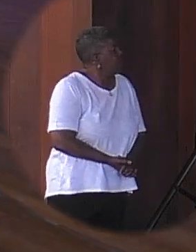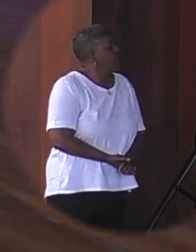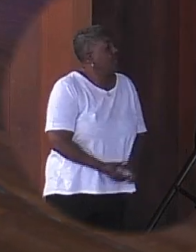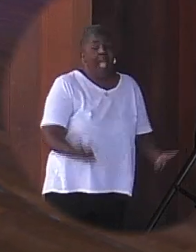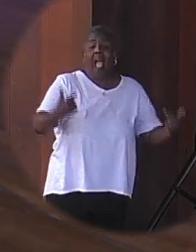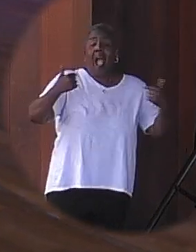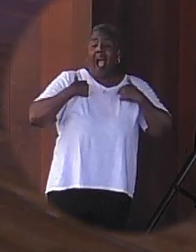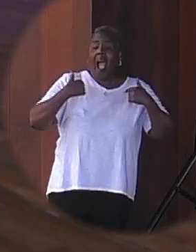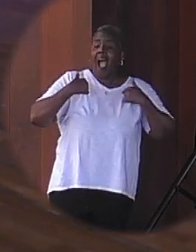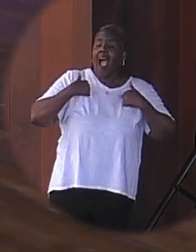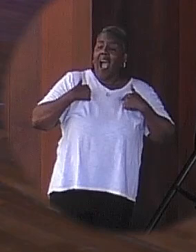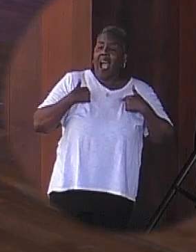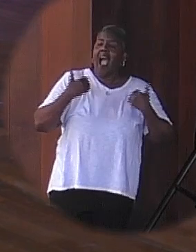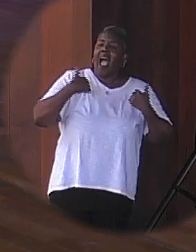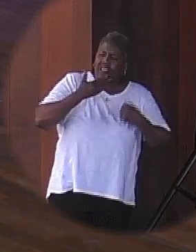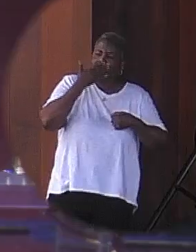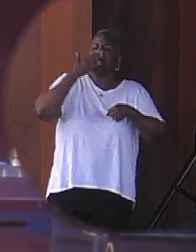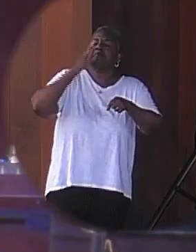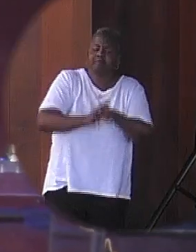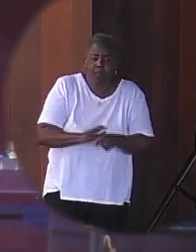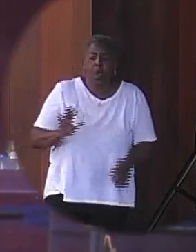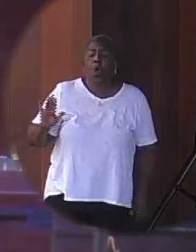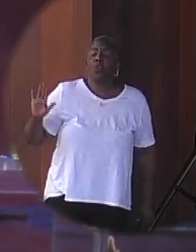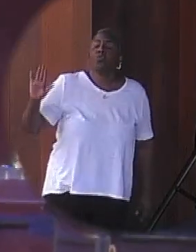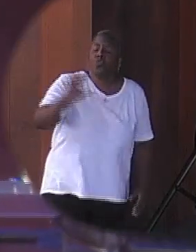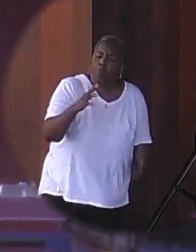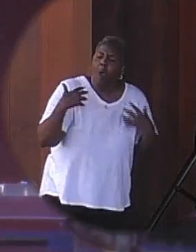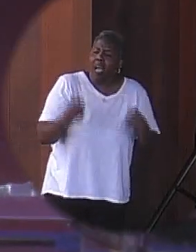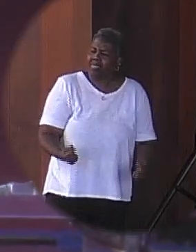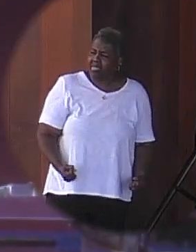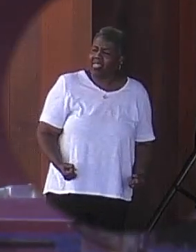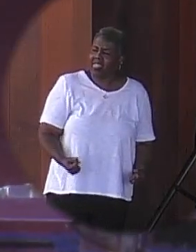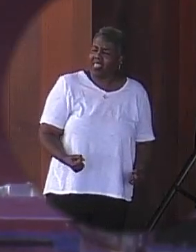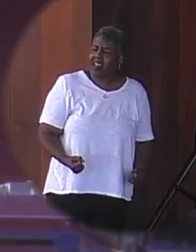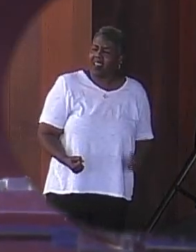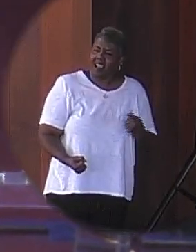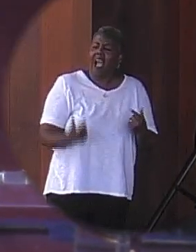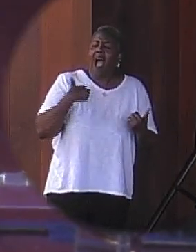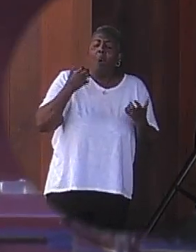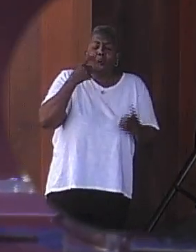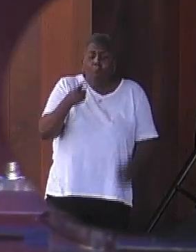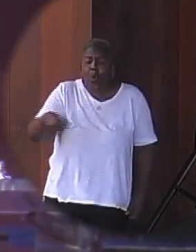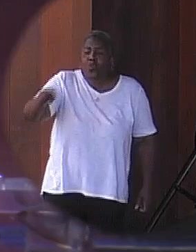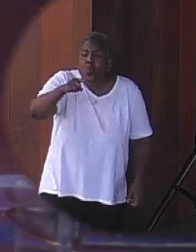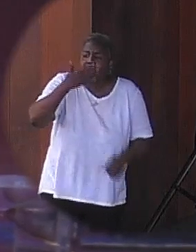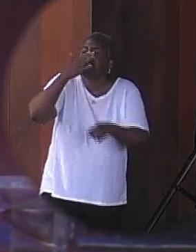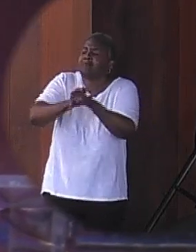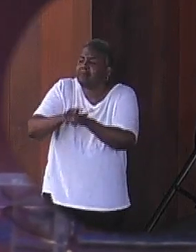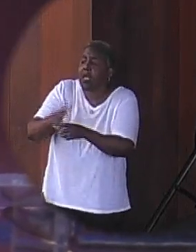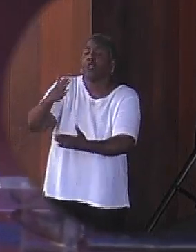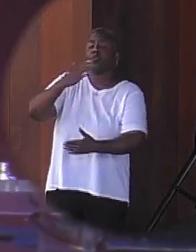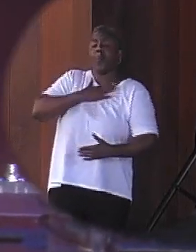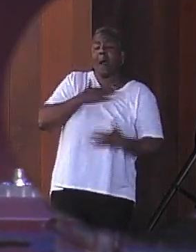And I have a commitment to your well-being. And I want you to have a commitment